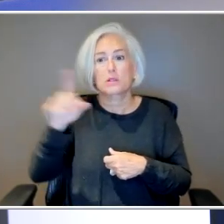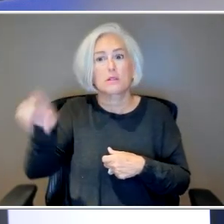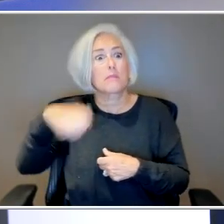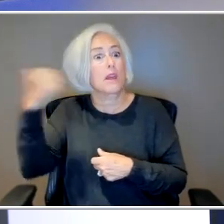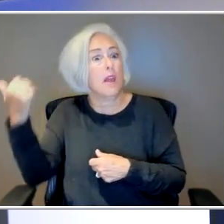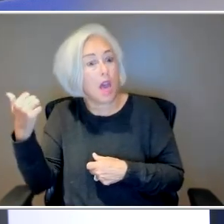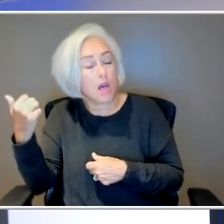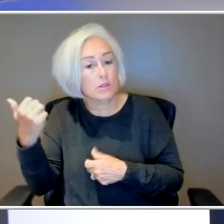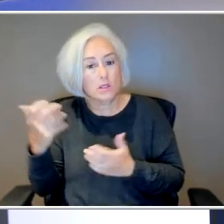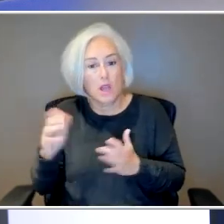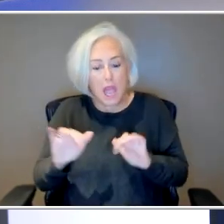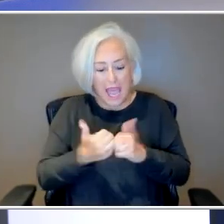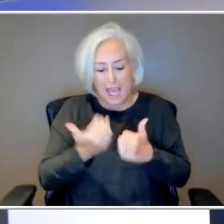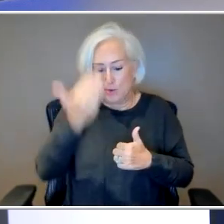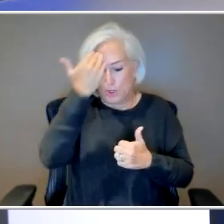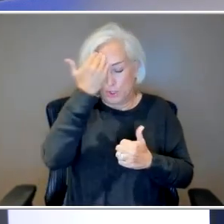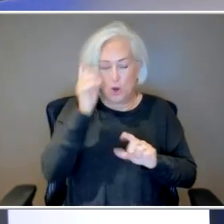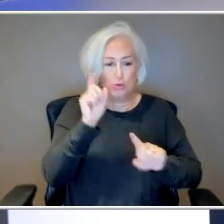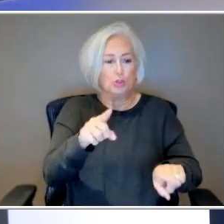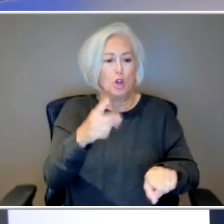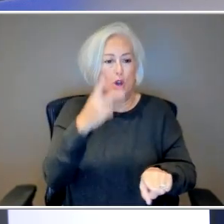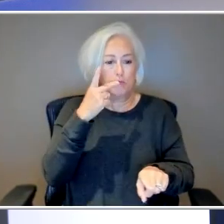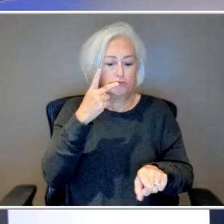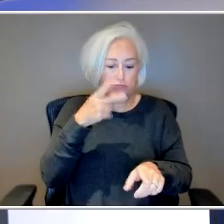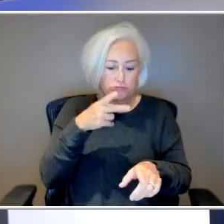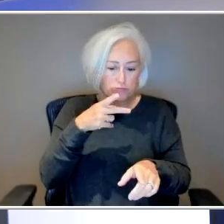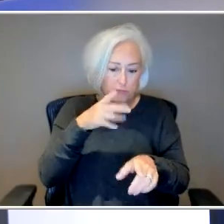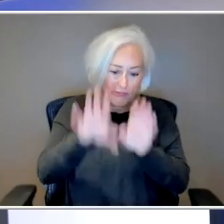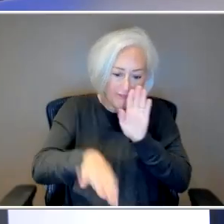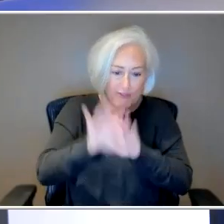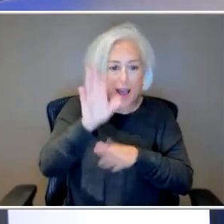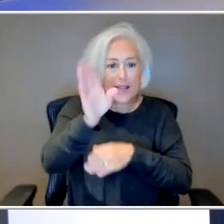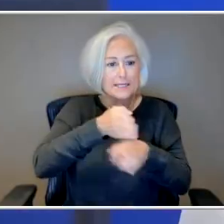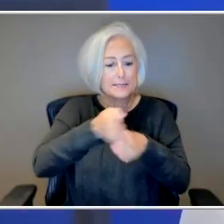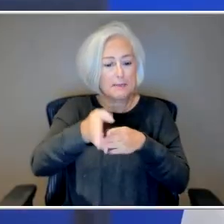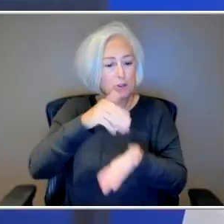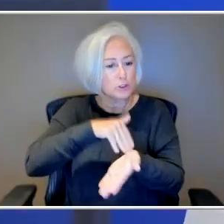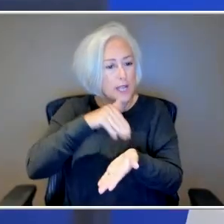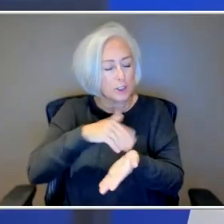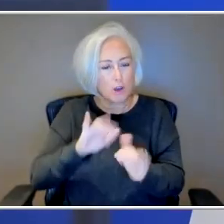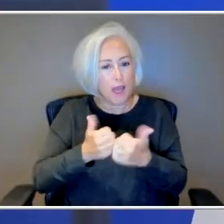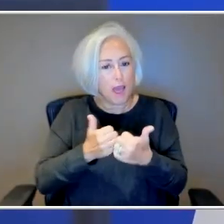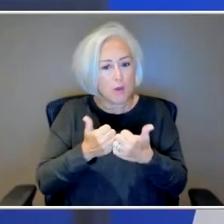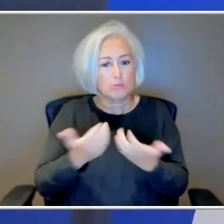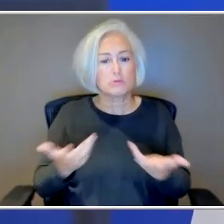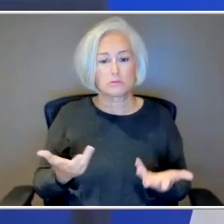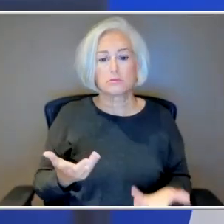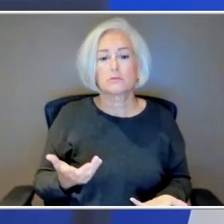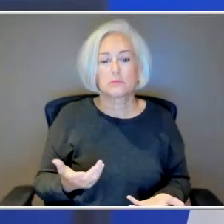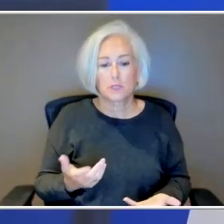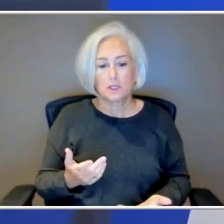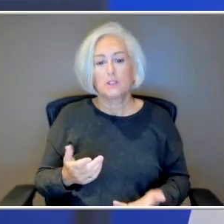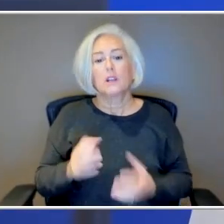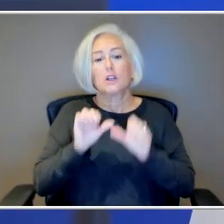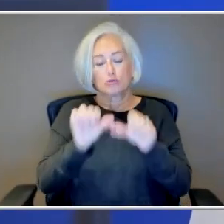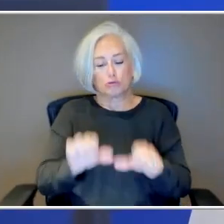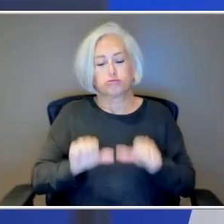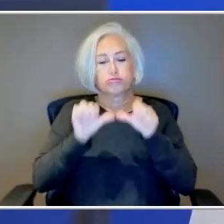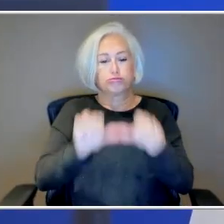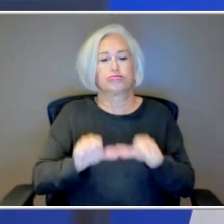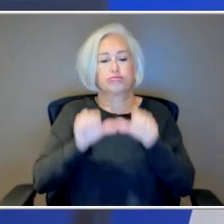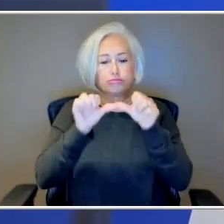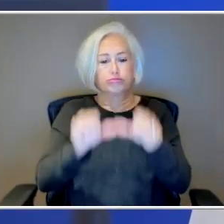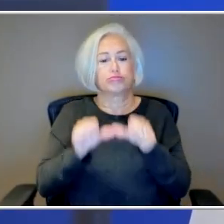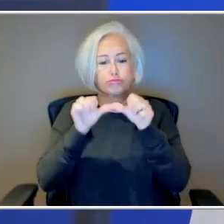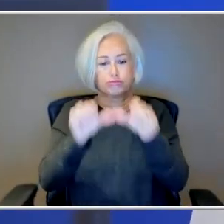basically, how do we know to come seek out a specialist like you? That's a great question. So chronicity is a key in ulcerative colitis patients. So a lot